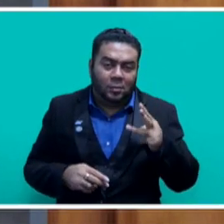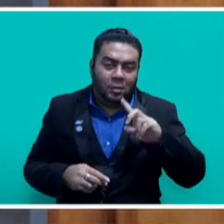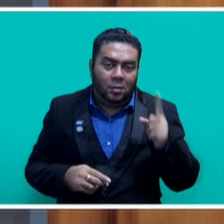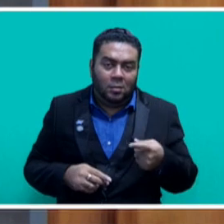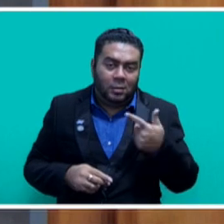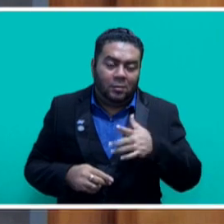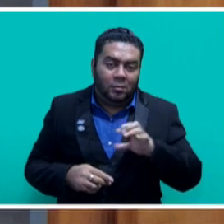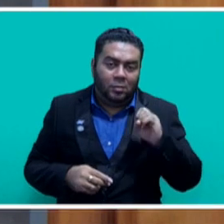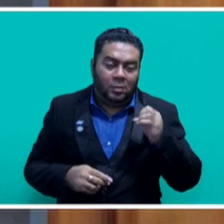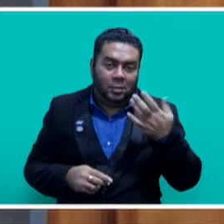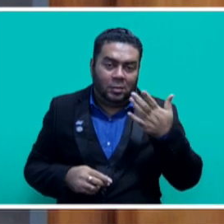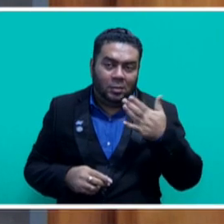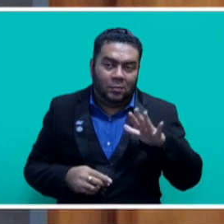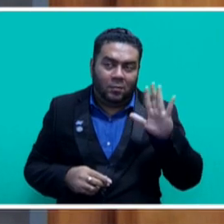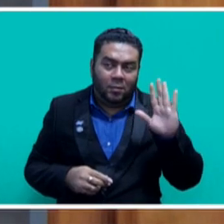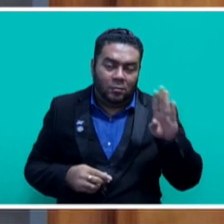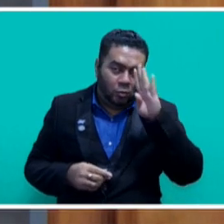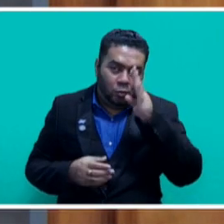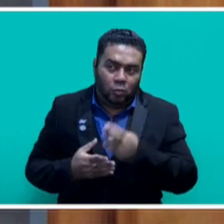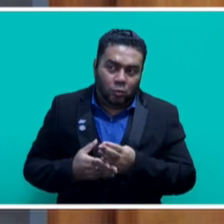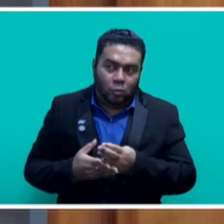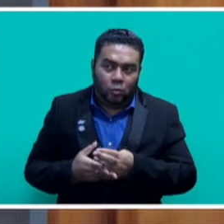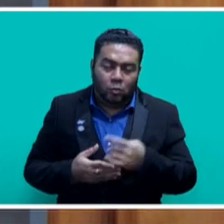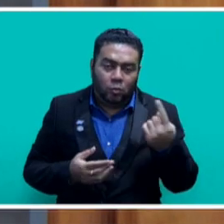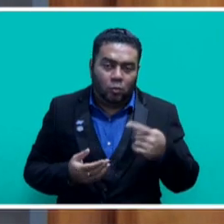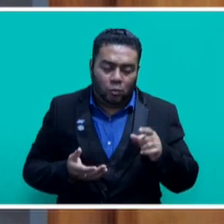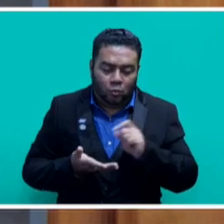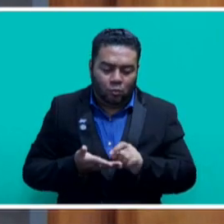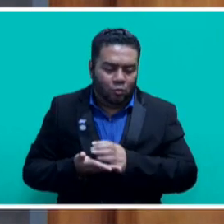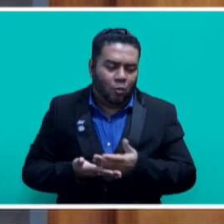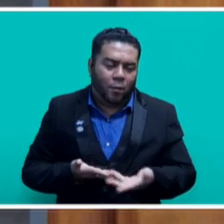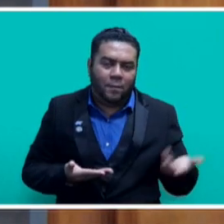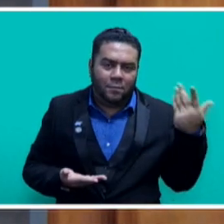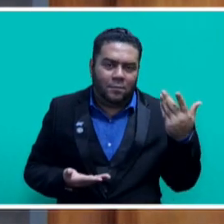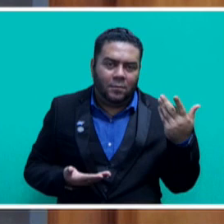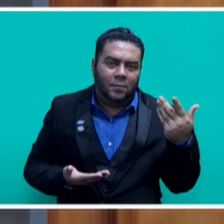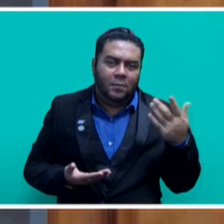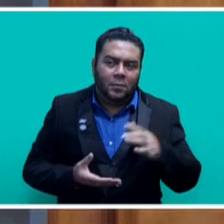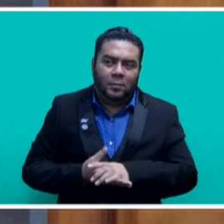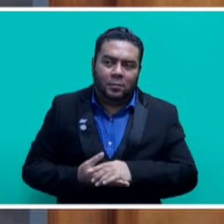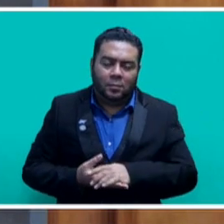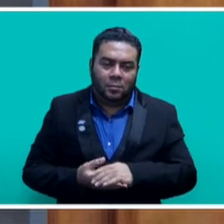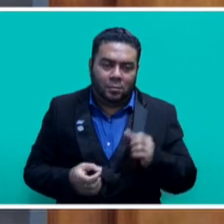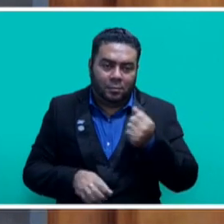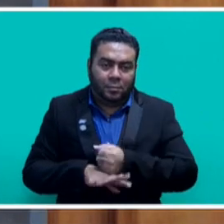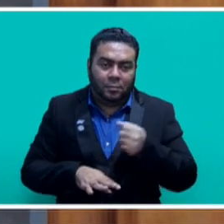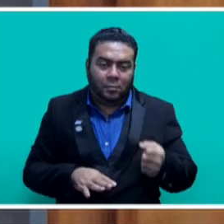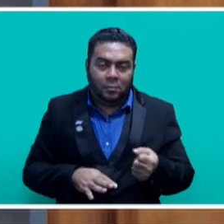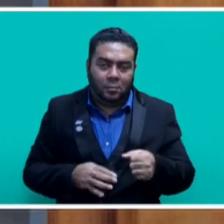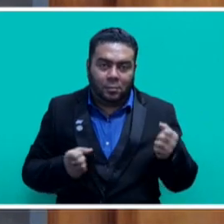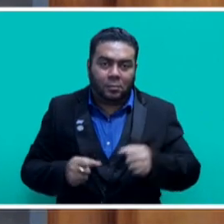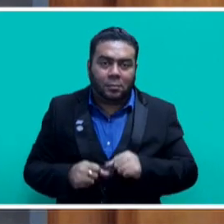53,725 students whose TEL debts got written off. The decision reflects our government's commitment